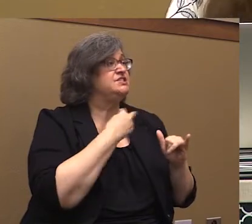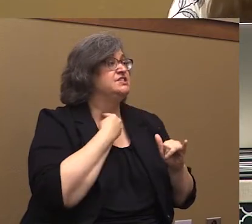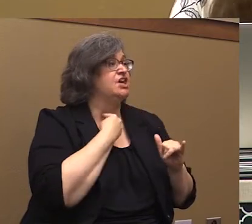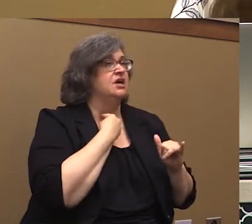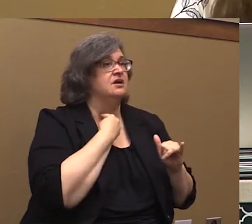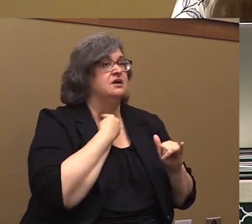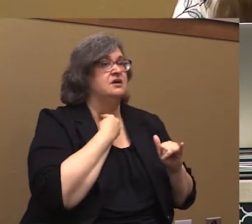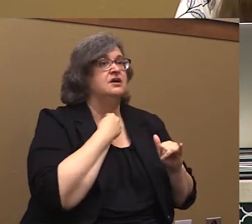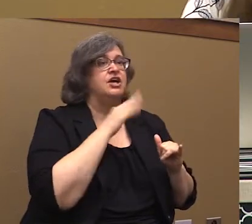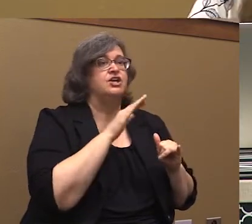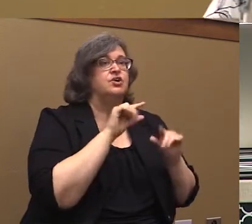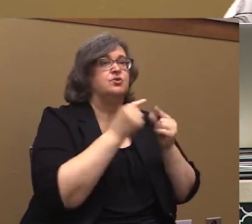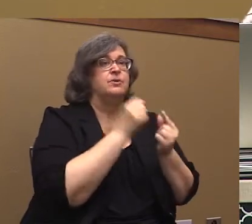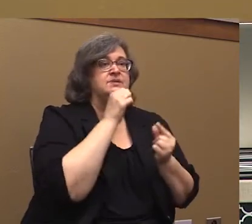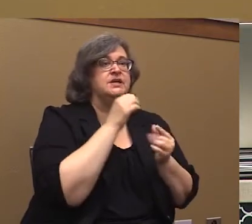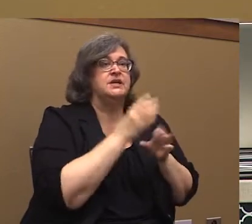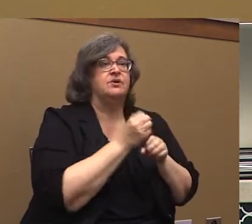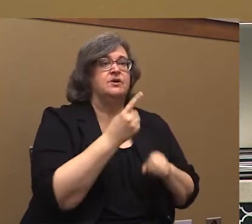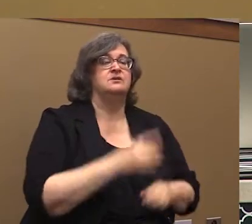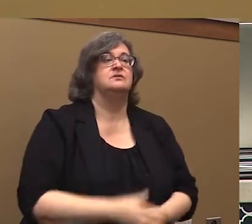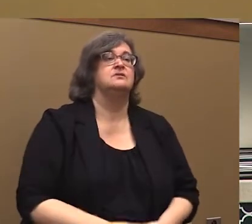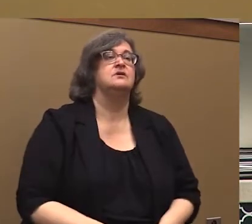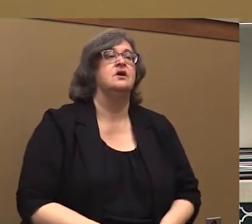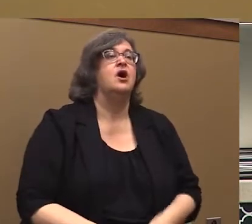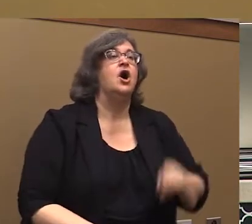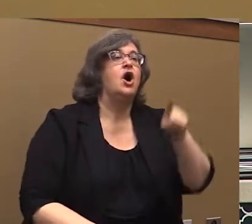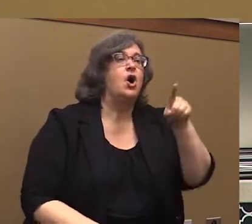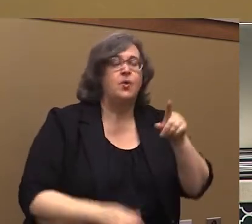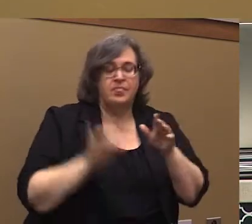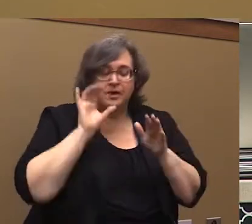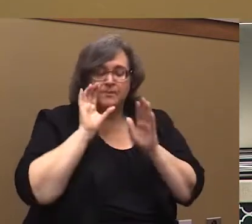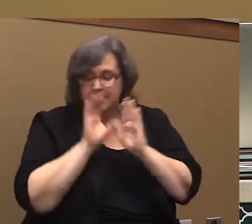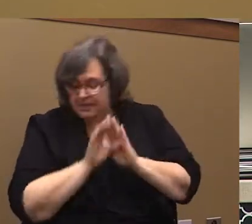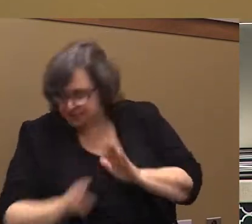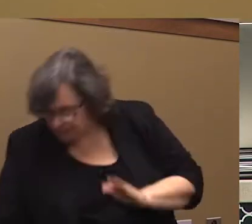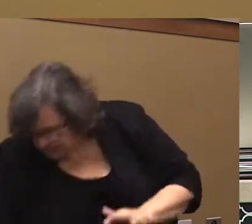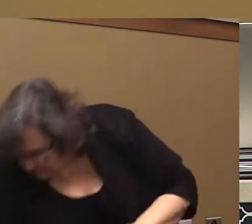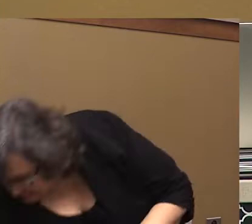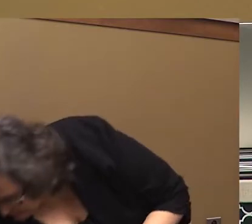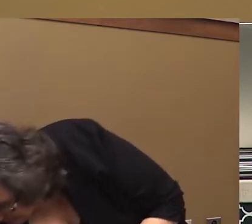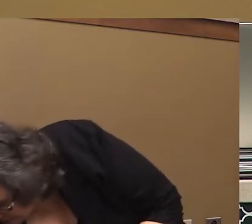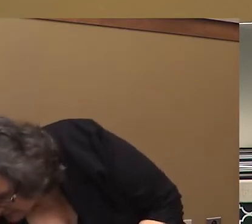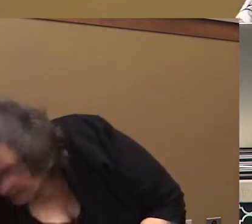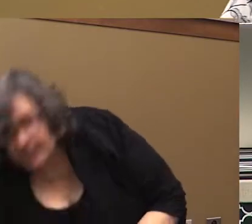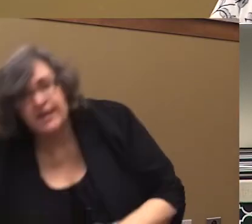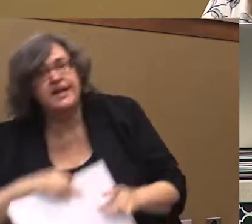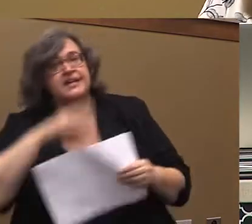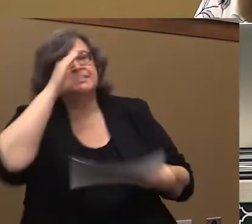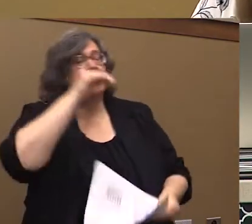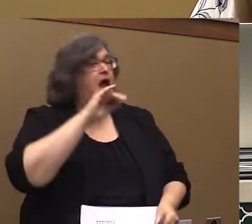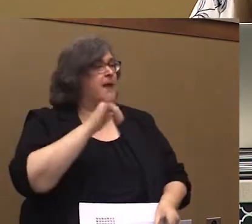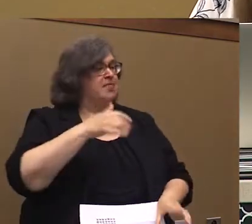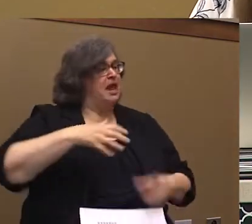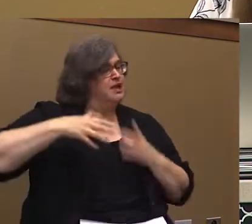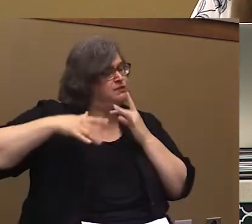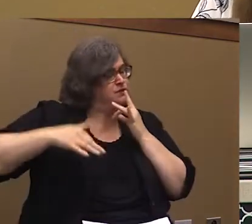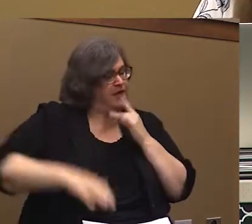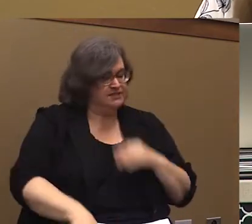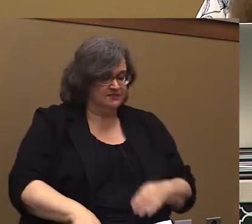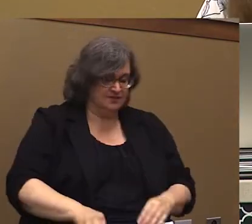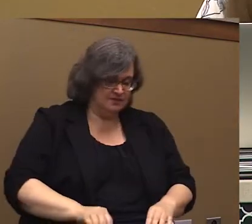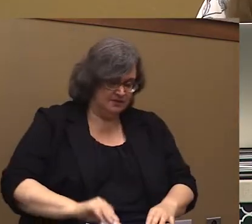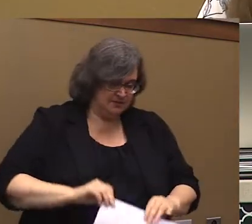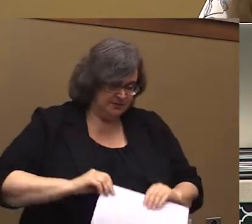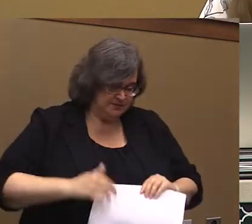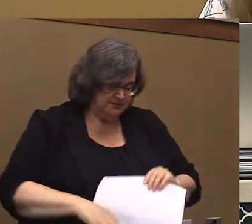on something in your group, didn't get one? Yeah. Okay, the one where it's like the saxophone man, and